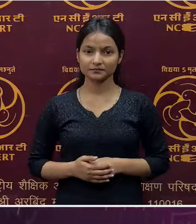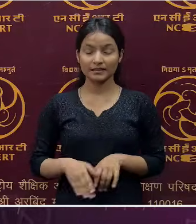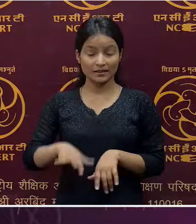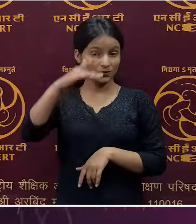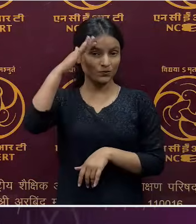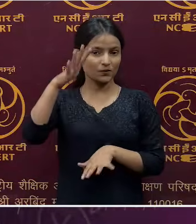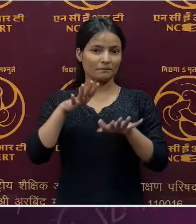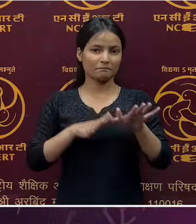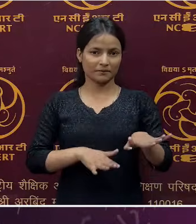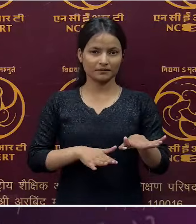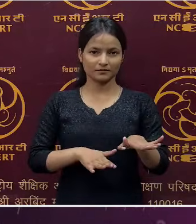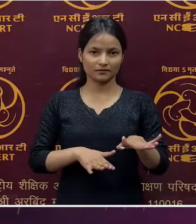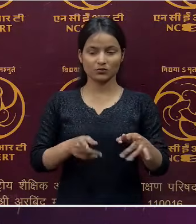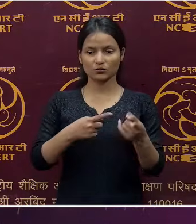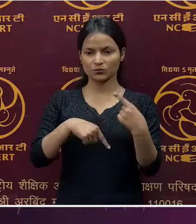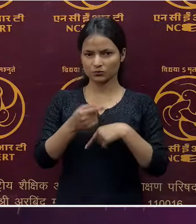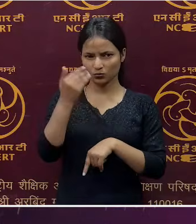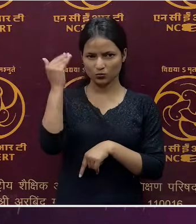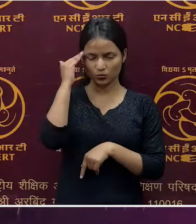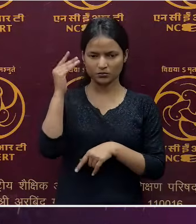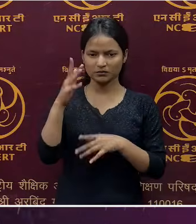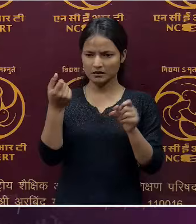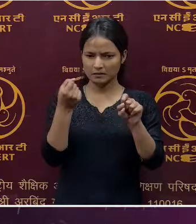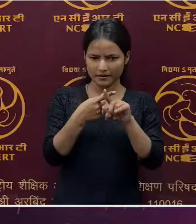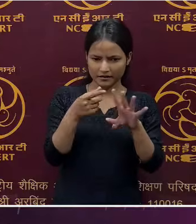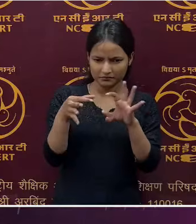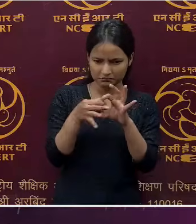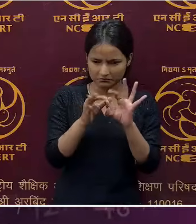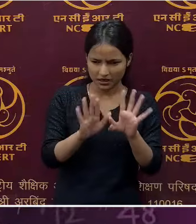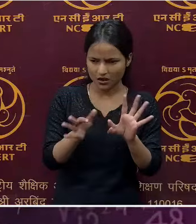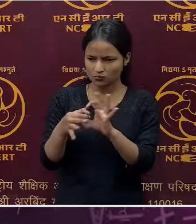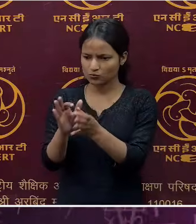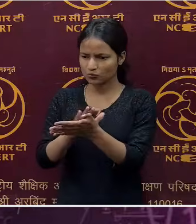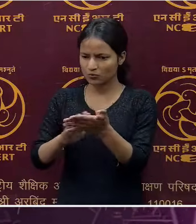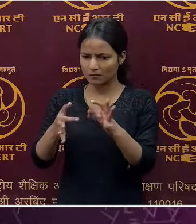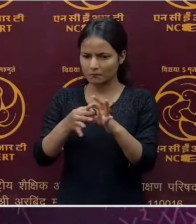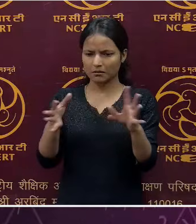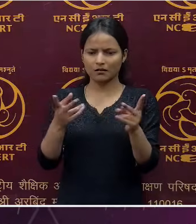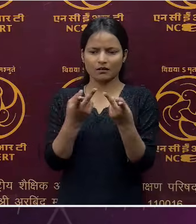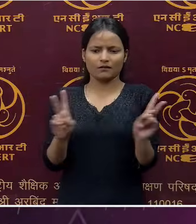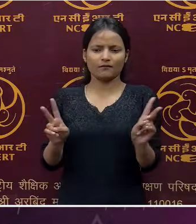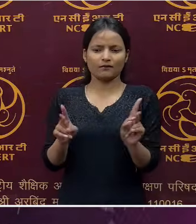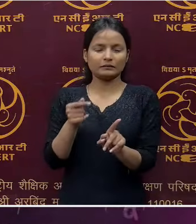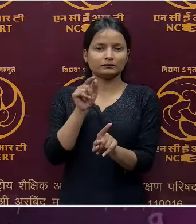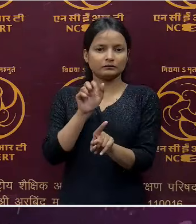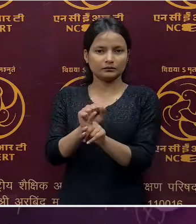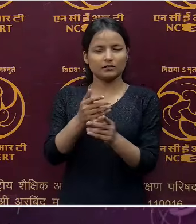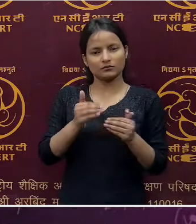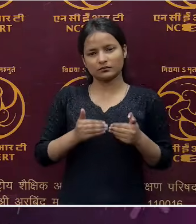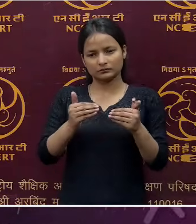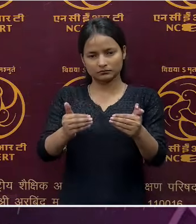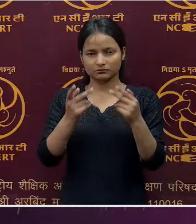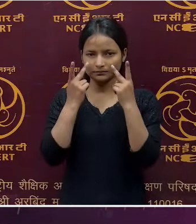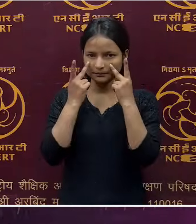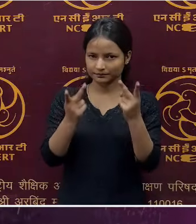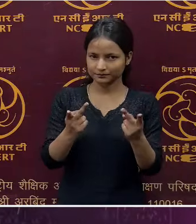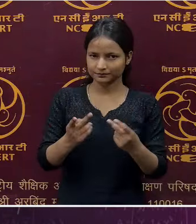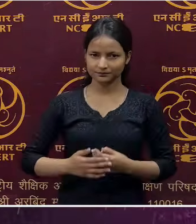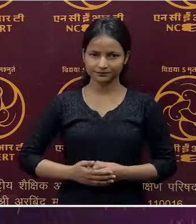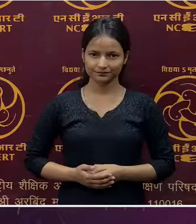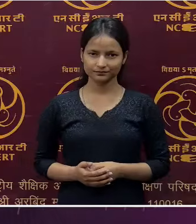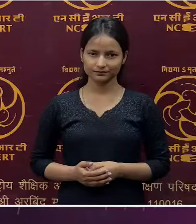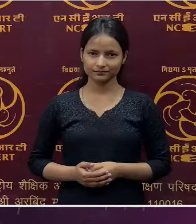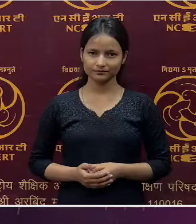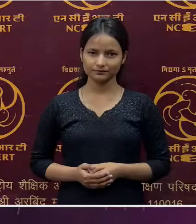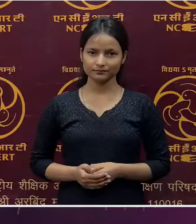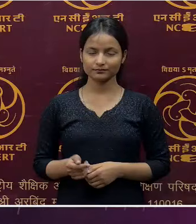theory only, which one is the connection and which one is not the connection. We can read the theory and go ahead. Again given in the